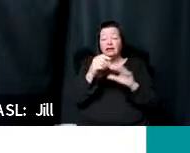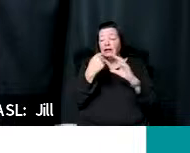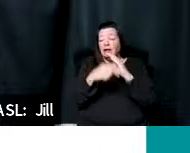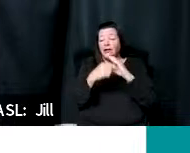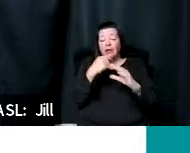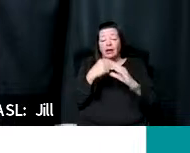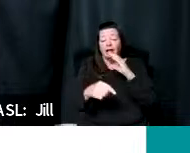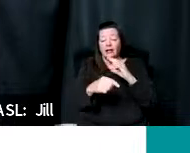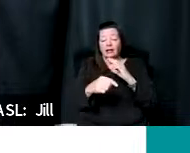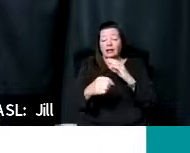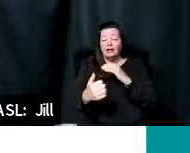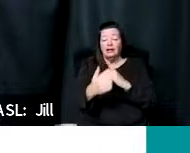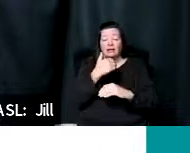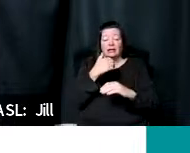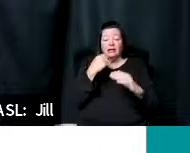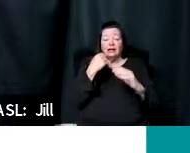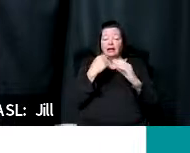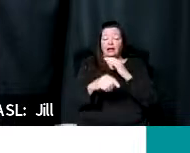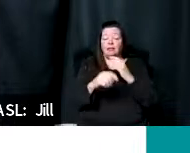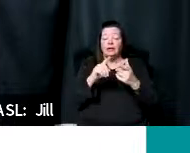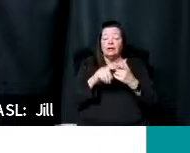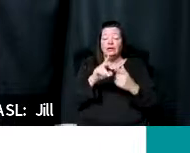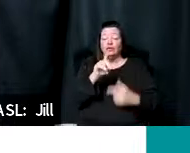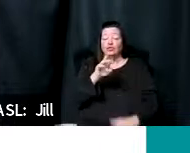that email a comment to